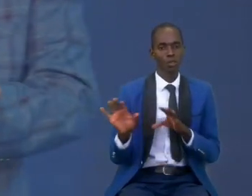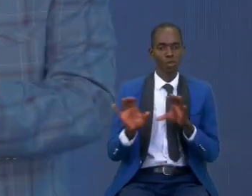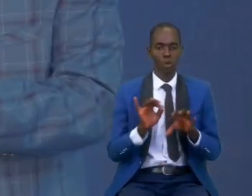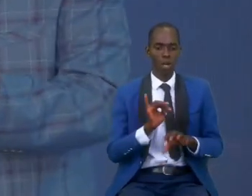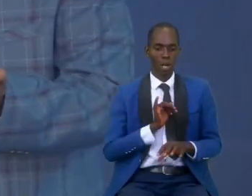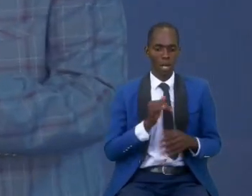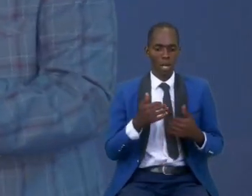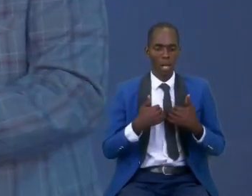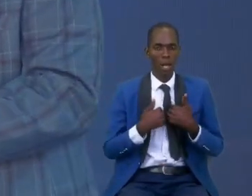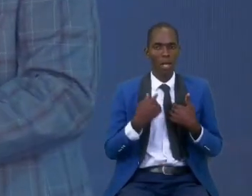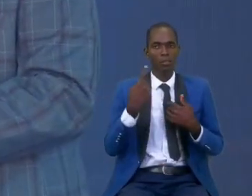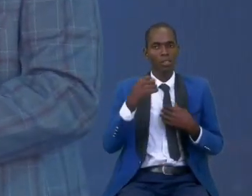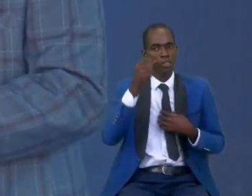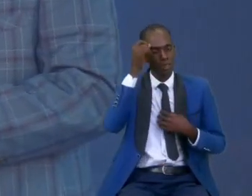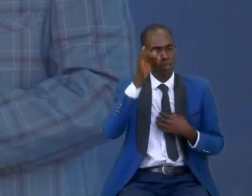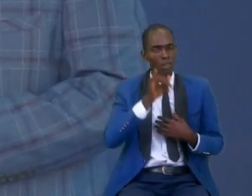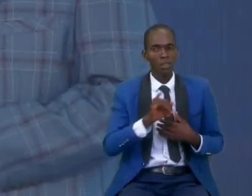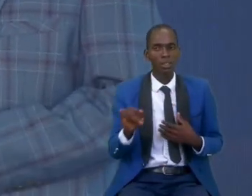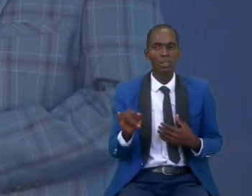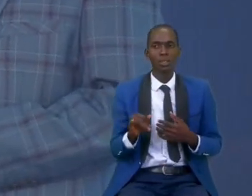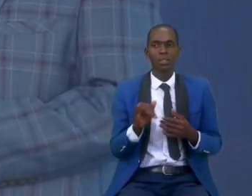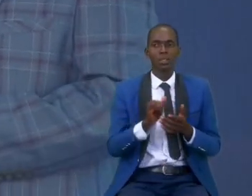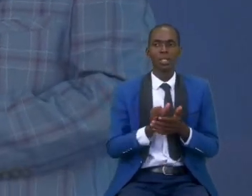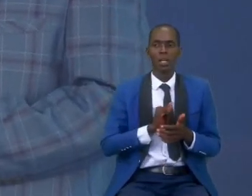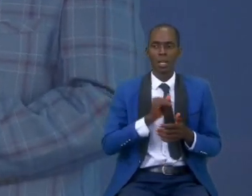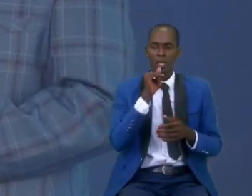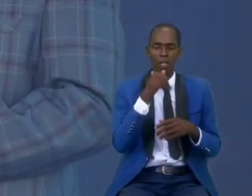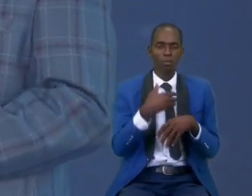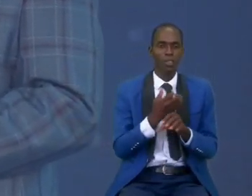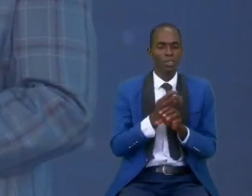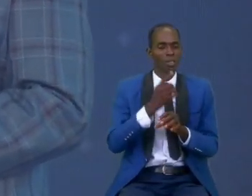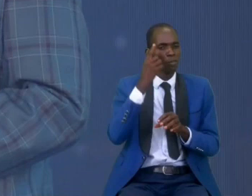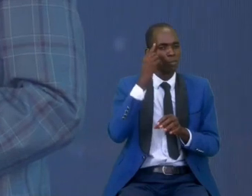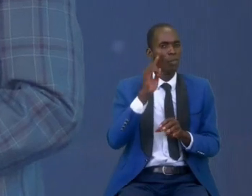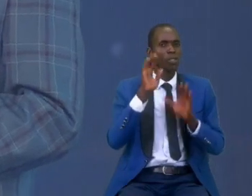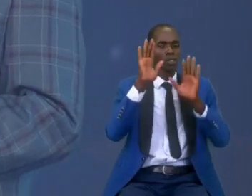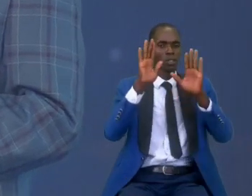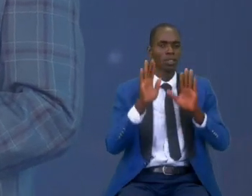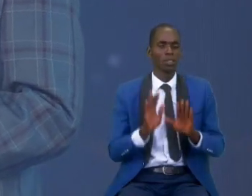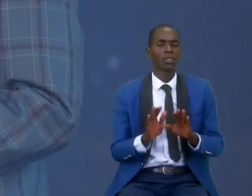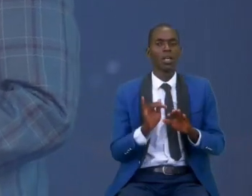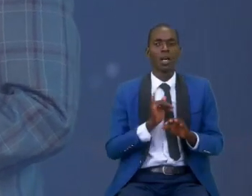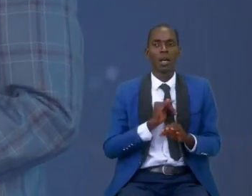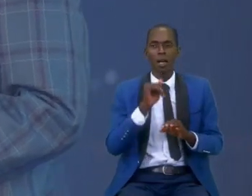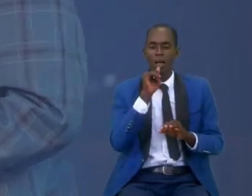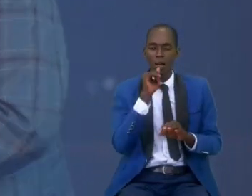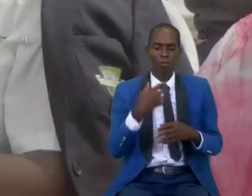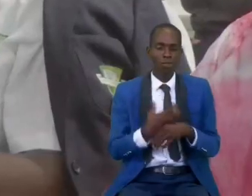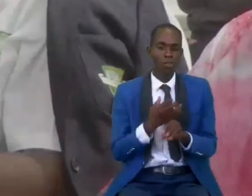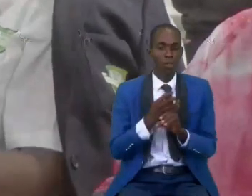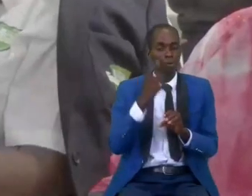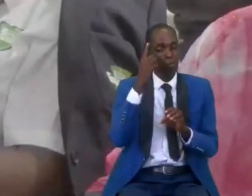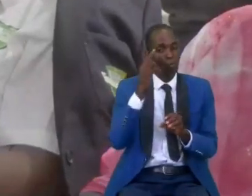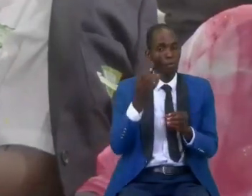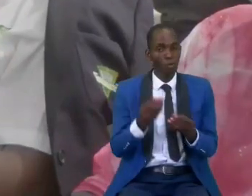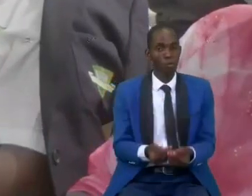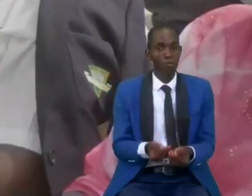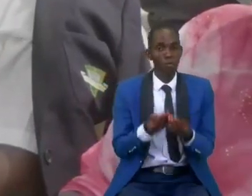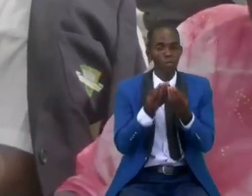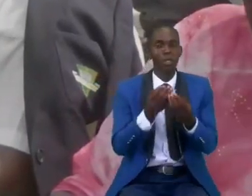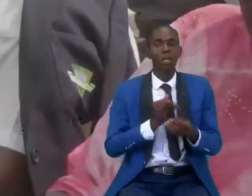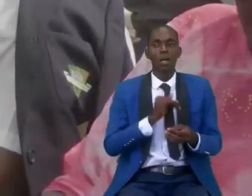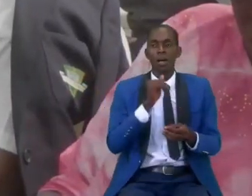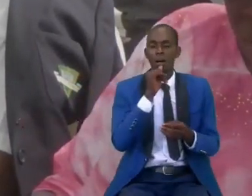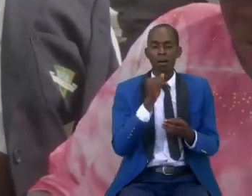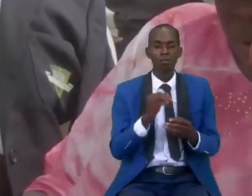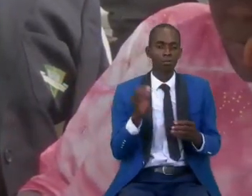I'm created for contribution. I am created for engagement. Engagement. Engagement. You have to